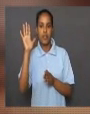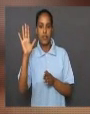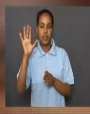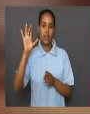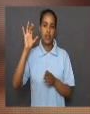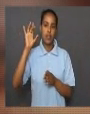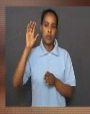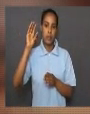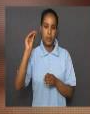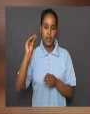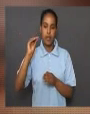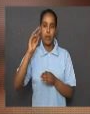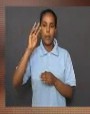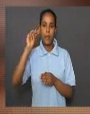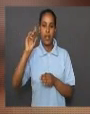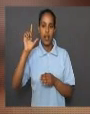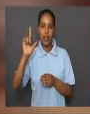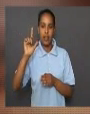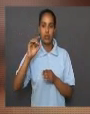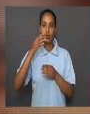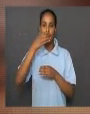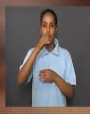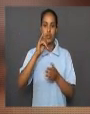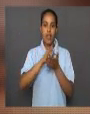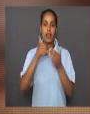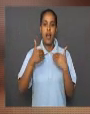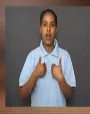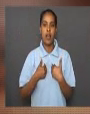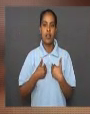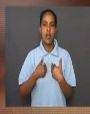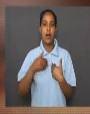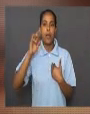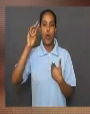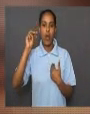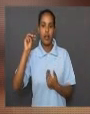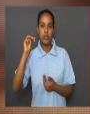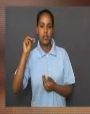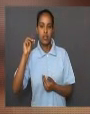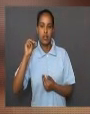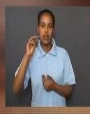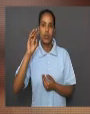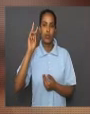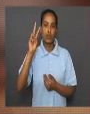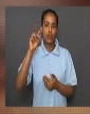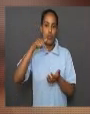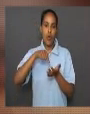250 milliliter solution that has a molarity of